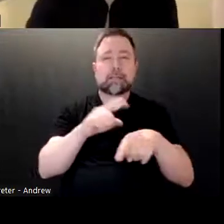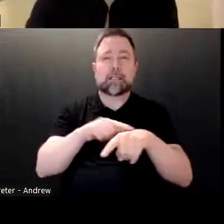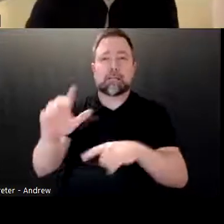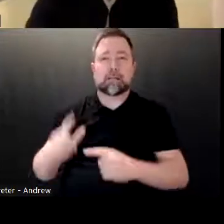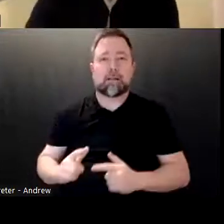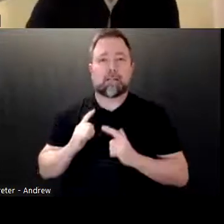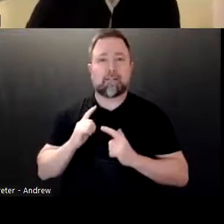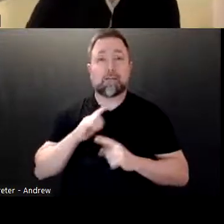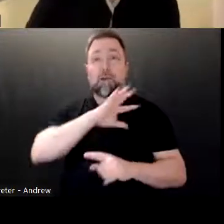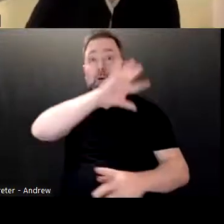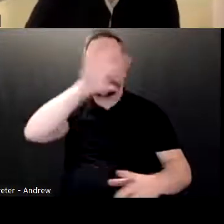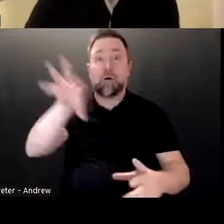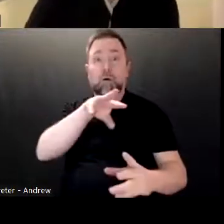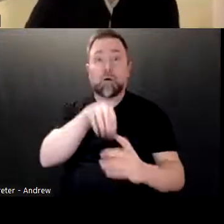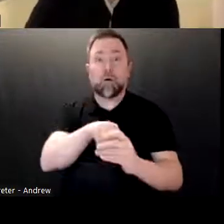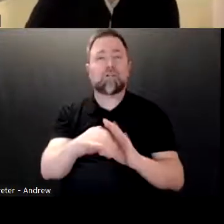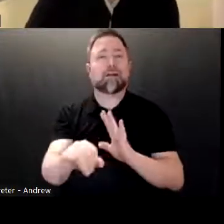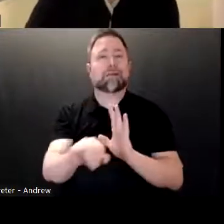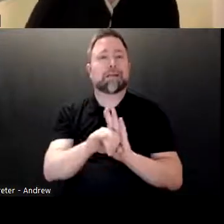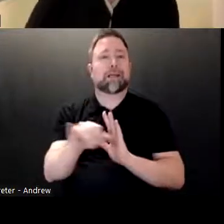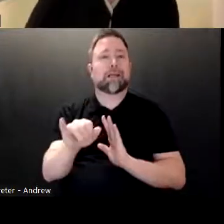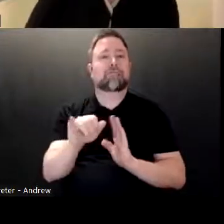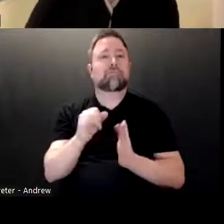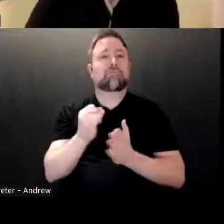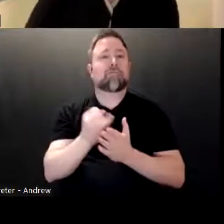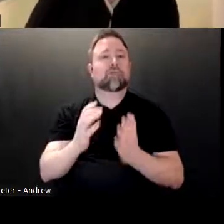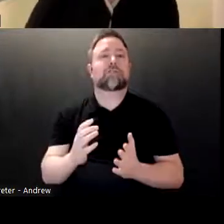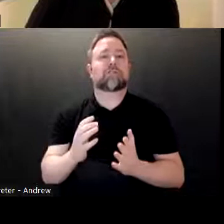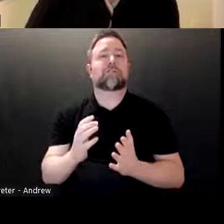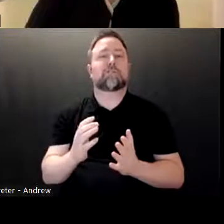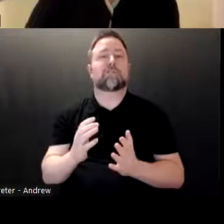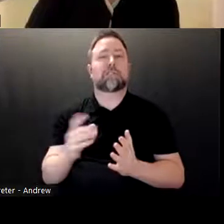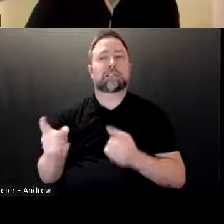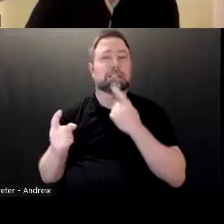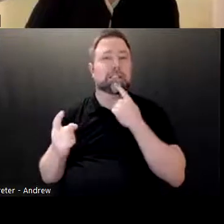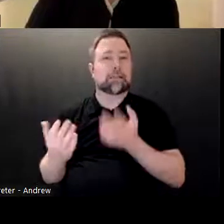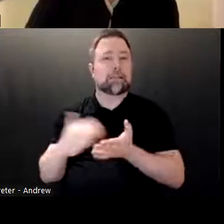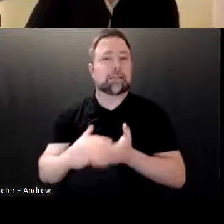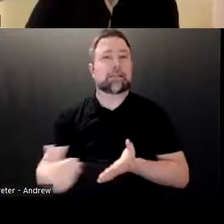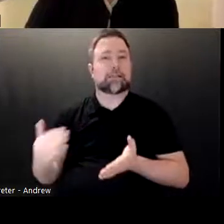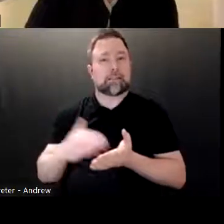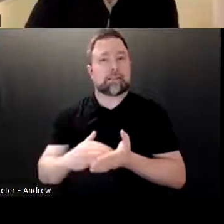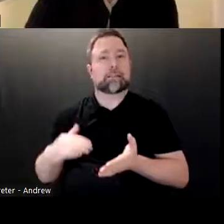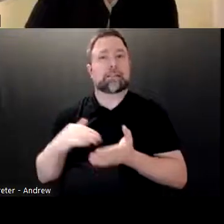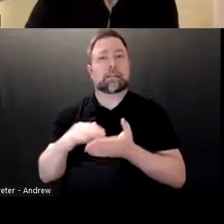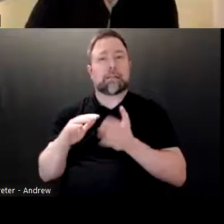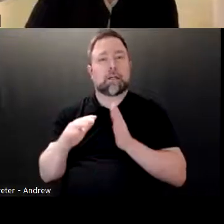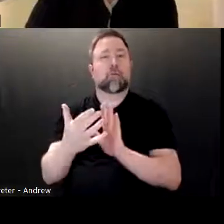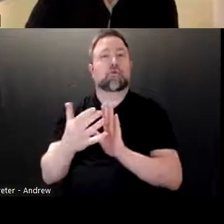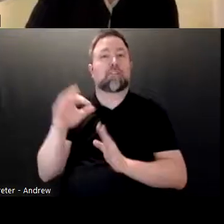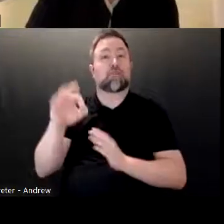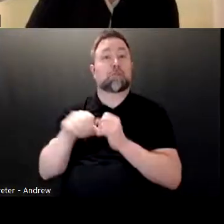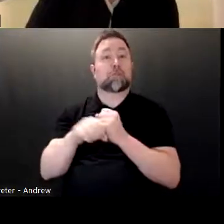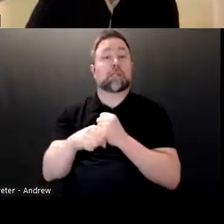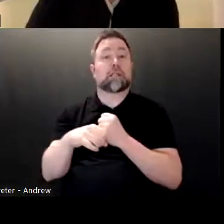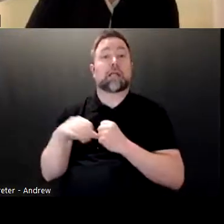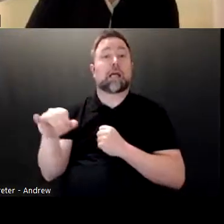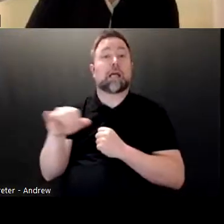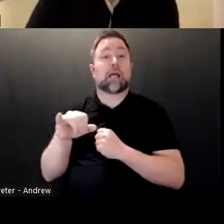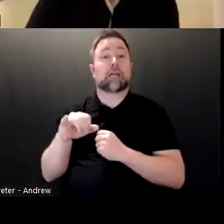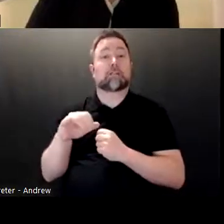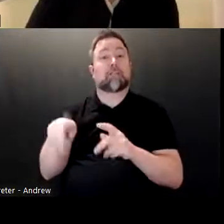studio are works by Esherick in other media that he worked in addition to wood furniture. So Esherick was an artistic polymath. He was a